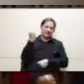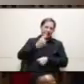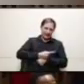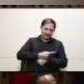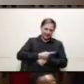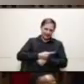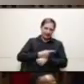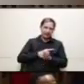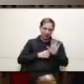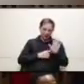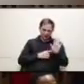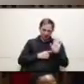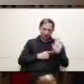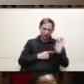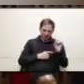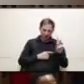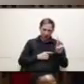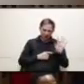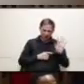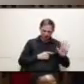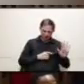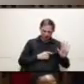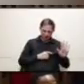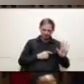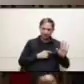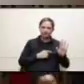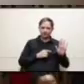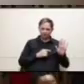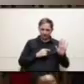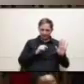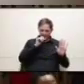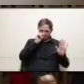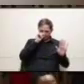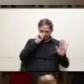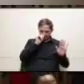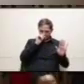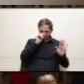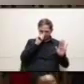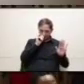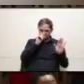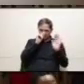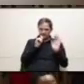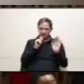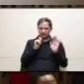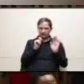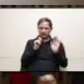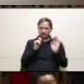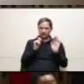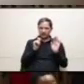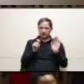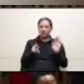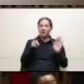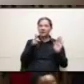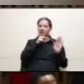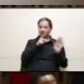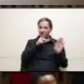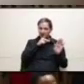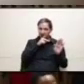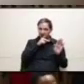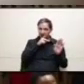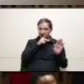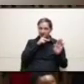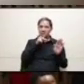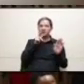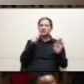Okay, let's deal with that as an interlocutory issue. Let's just get to the Friday meeting. Then the matter